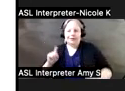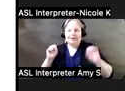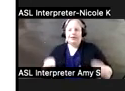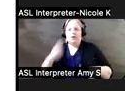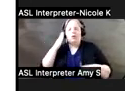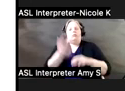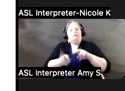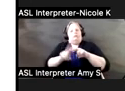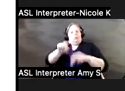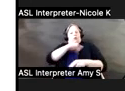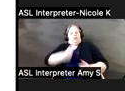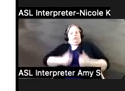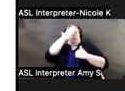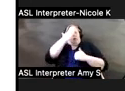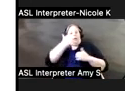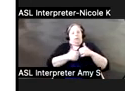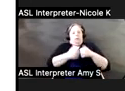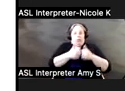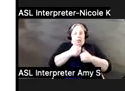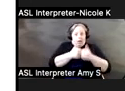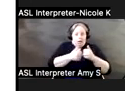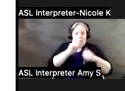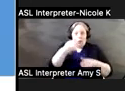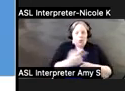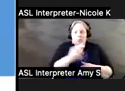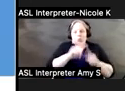because now instead of just being able to play video games, they're able to do other things as well.